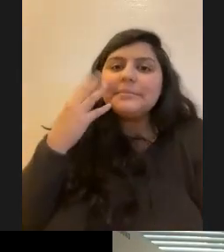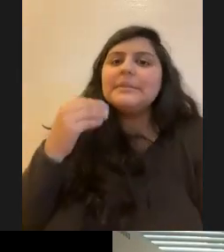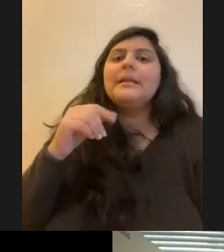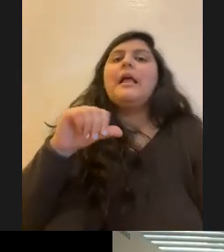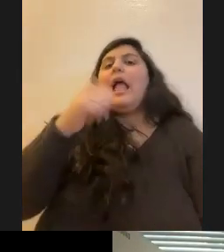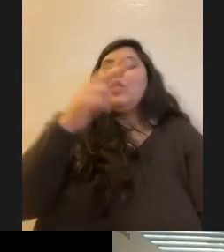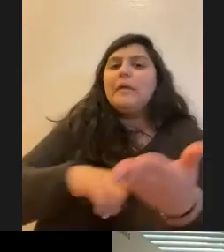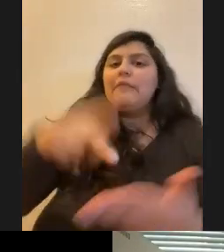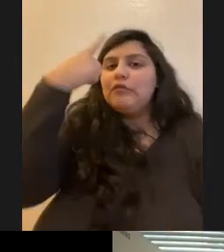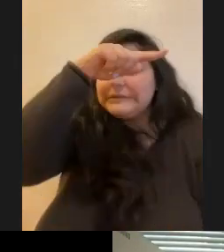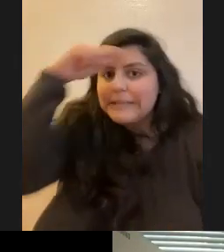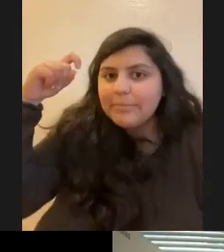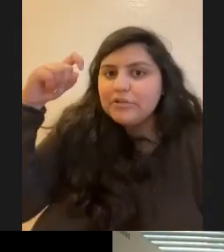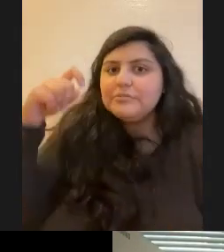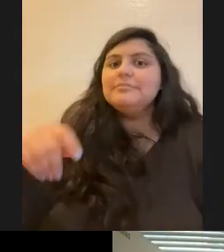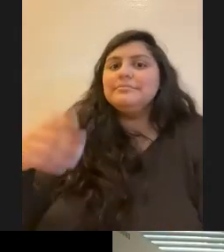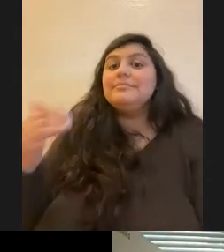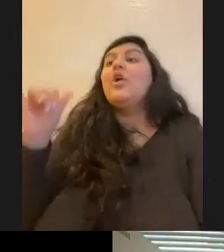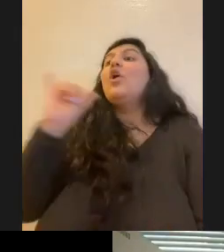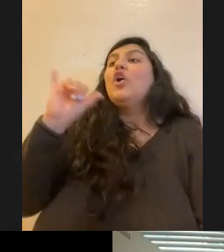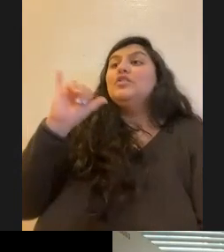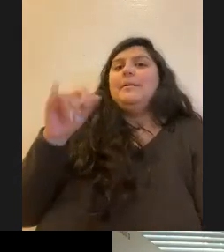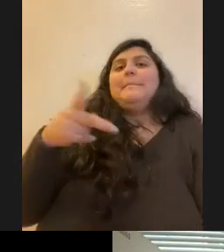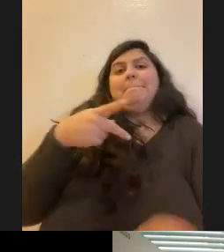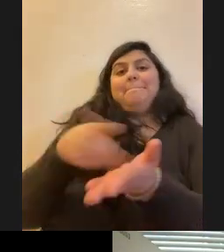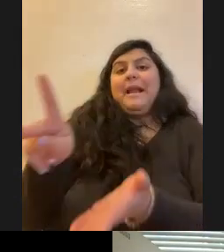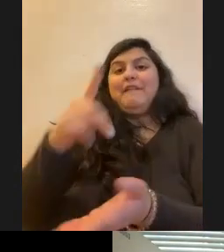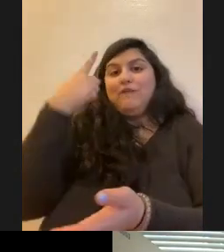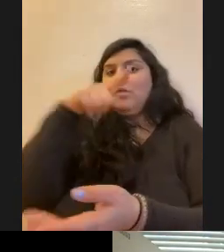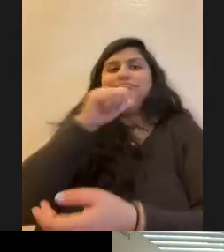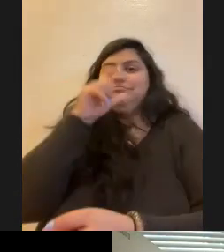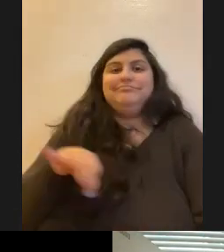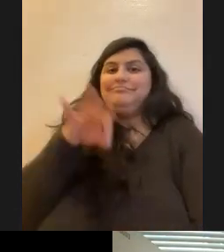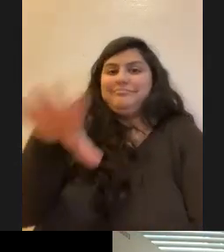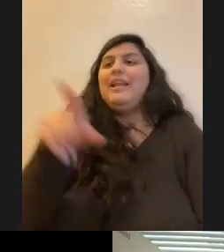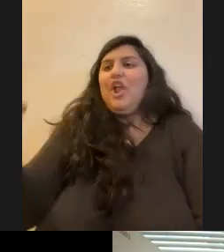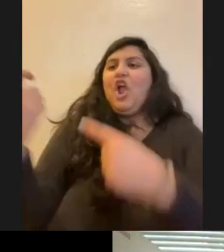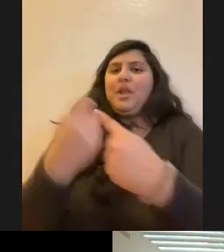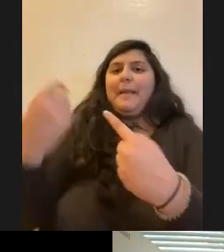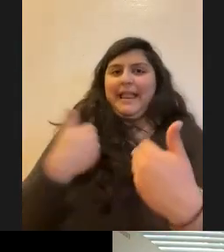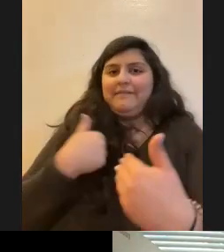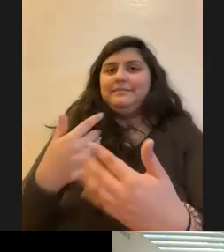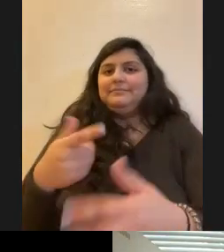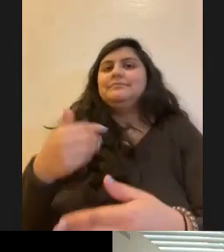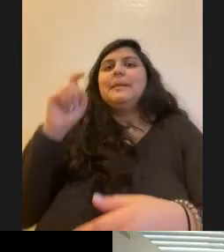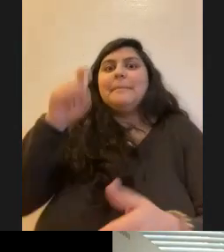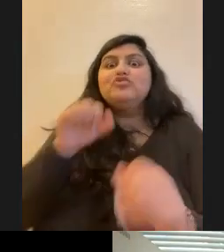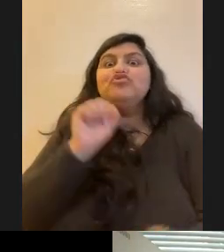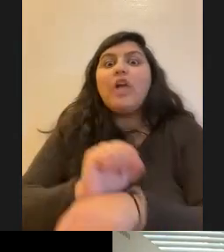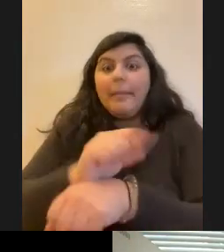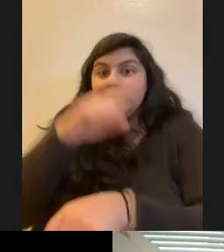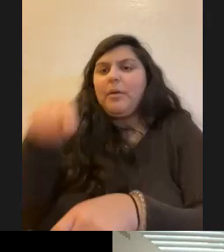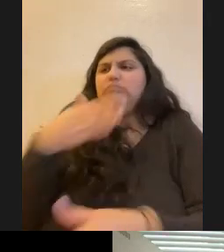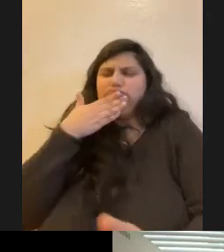for the summer. It's typically also paid for. So for people who like have to, you know, have a job in the summer, it's a great